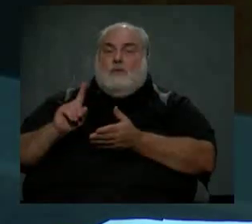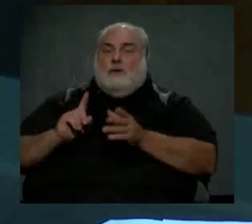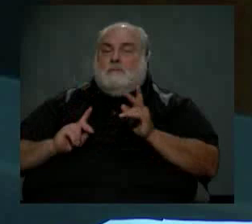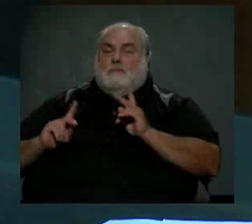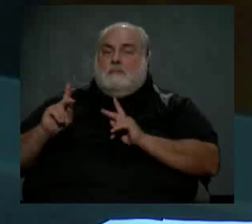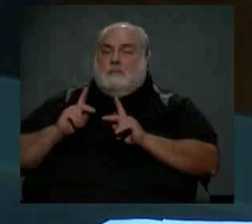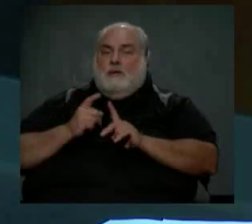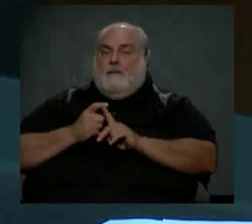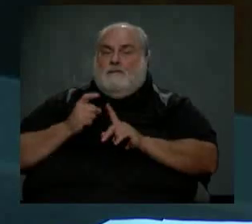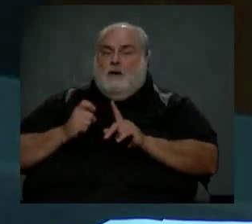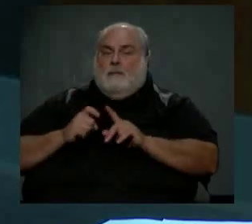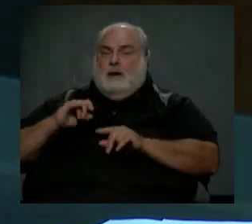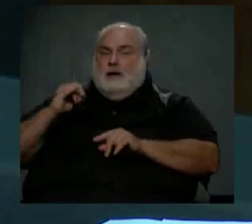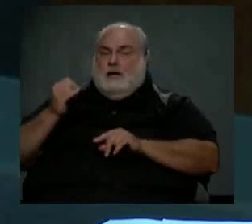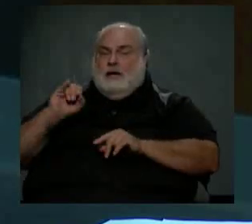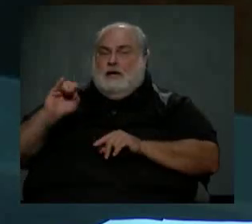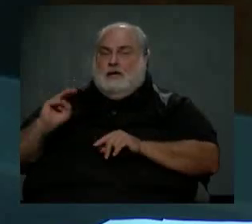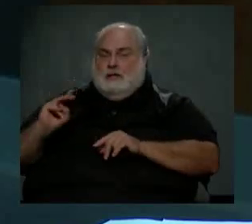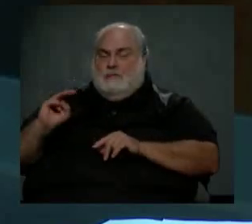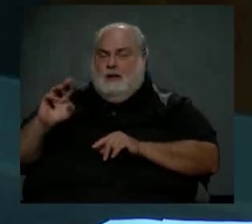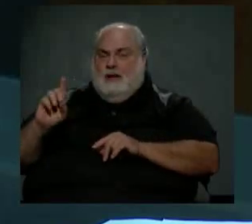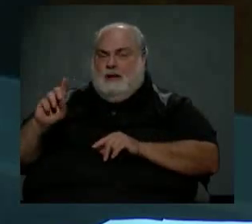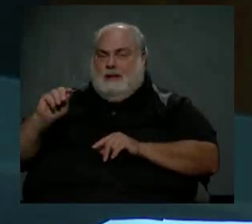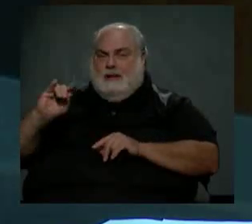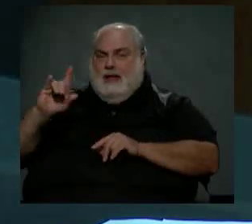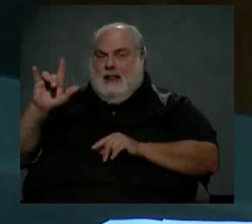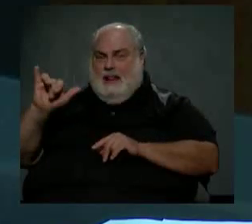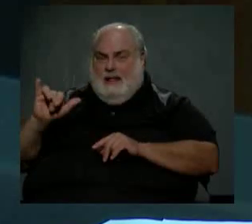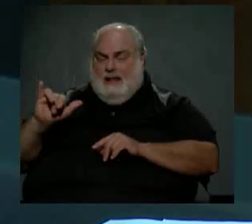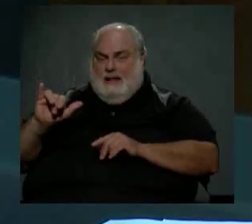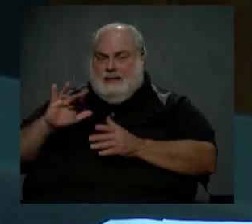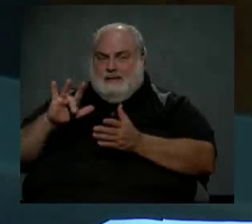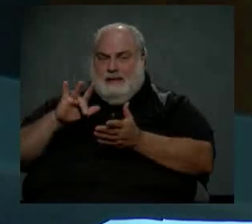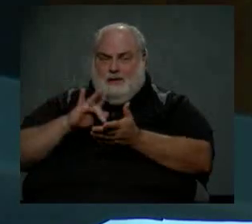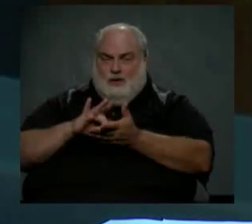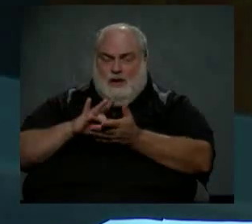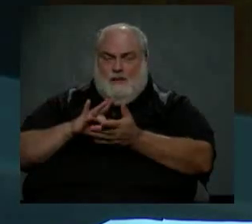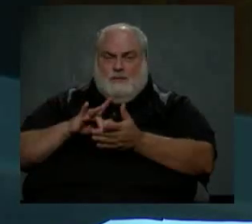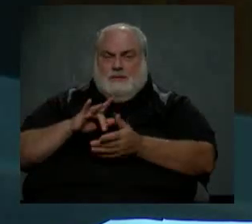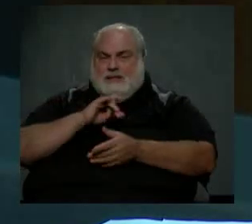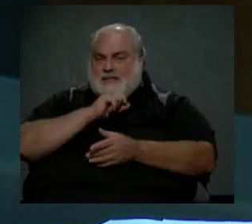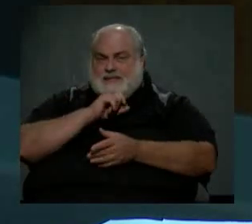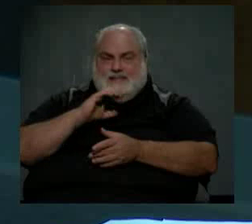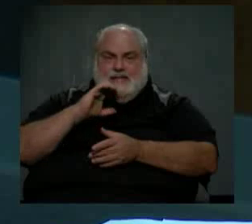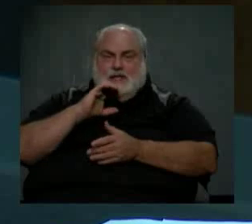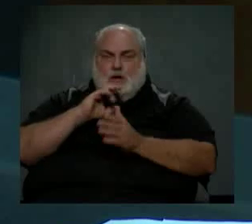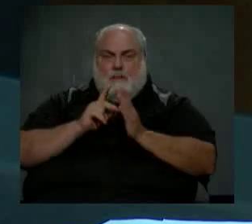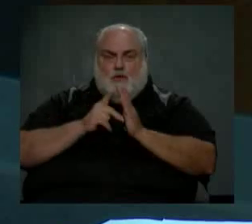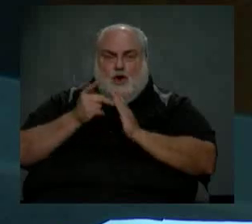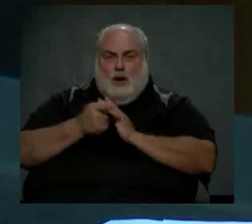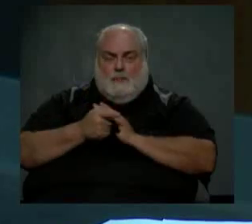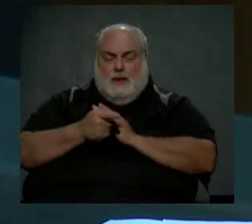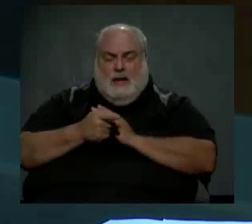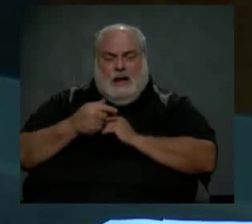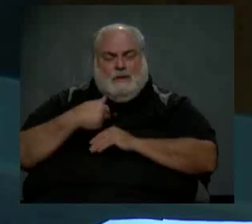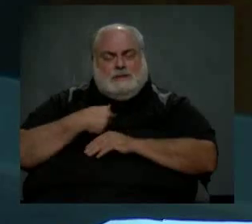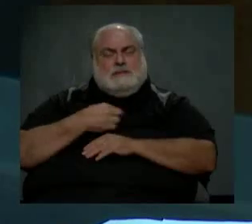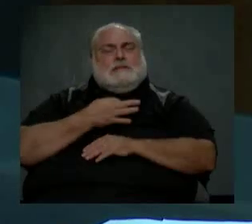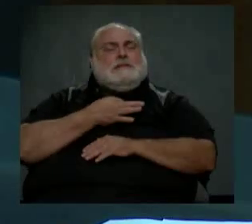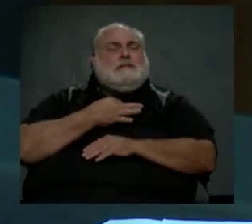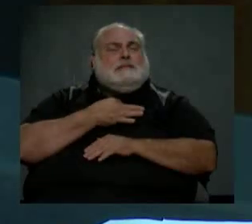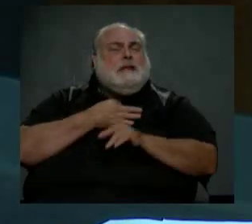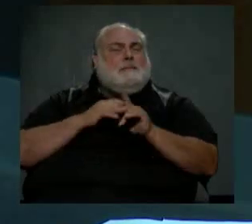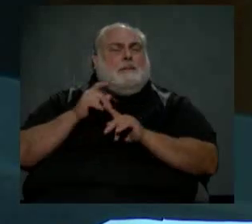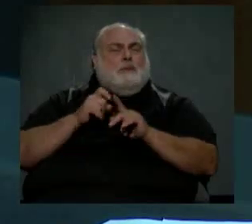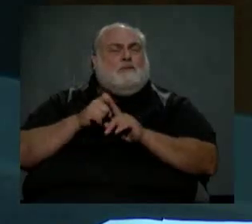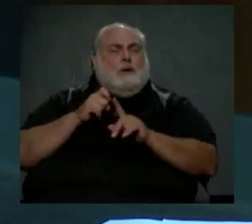the Jim Daly Center and from your senior programs. And I think I had some more questions about the people from